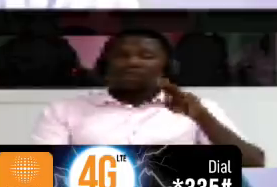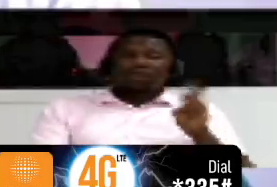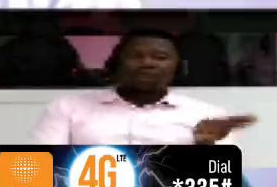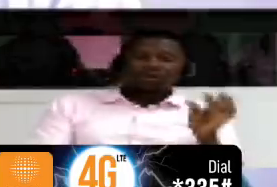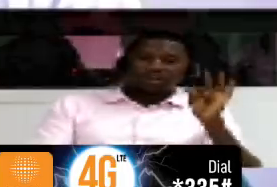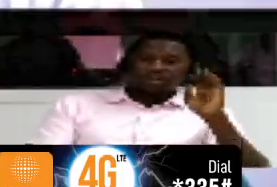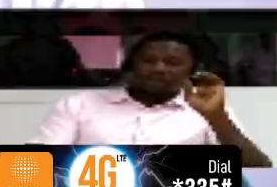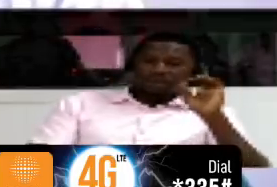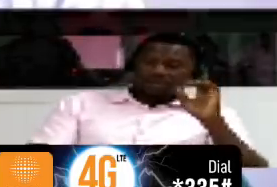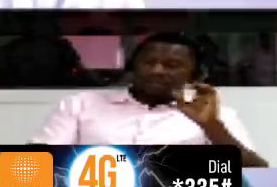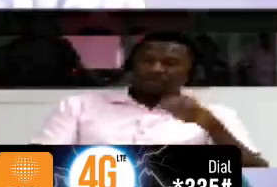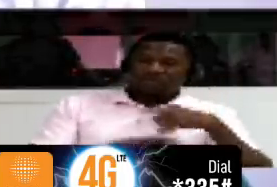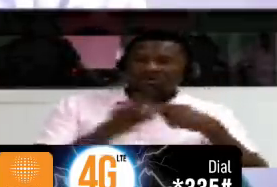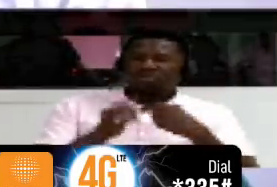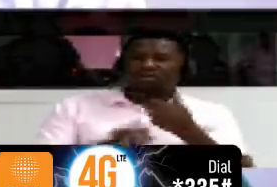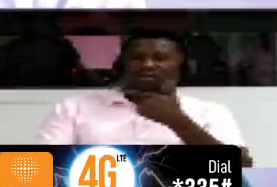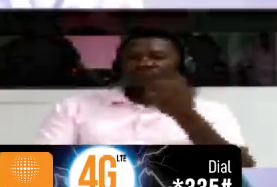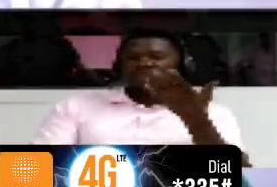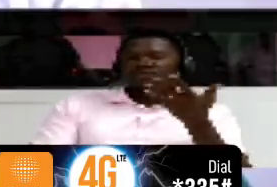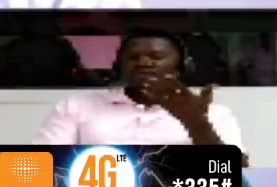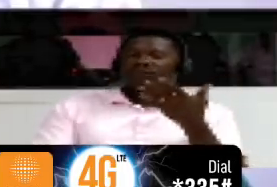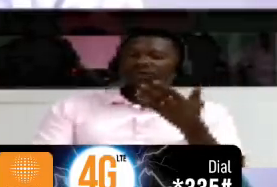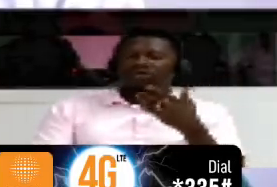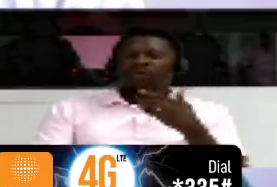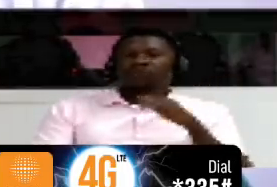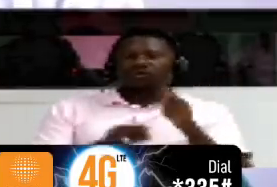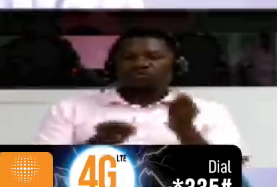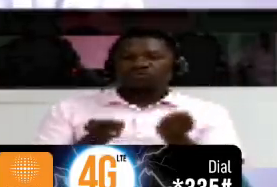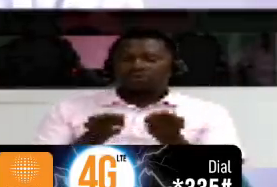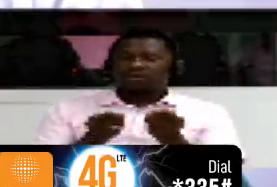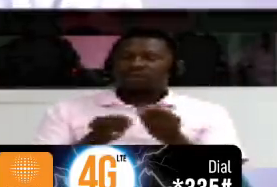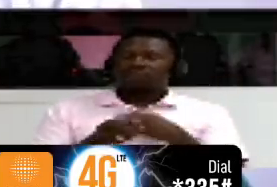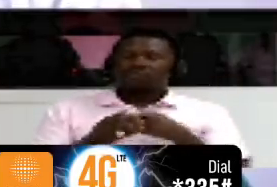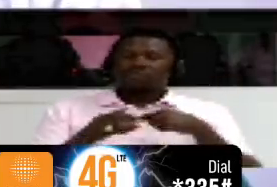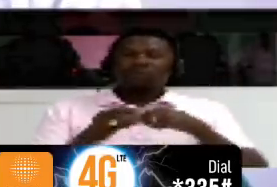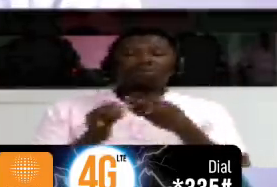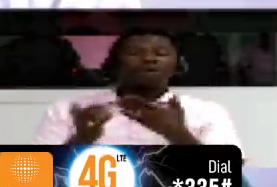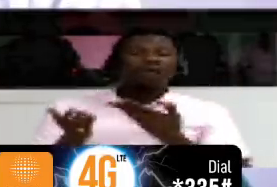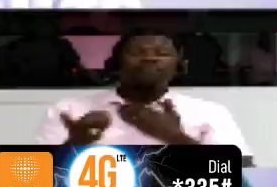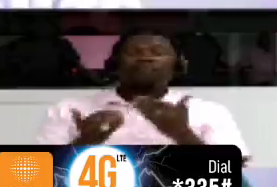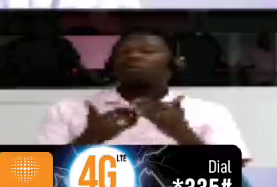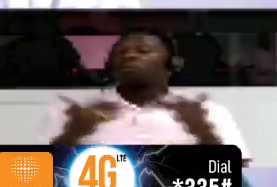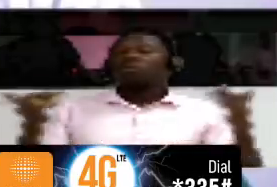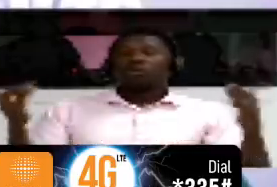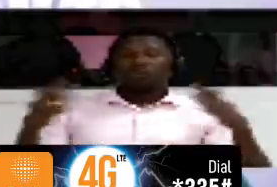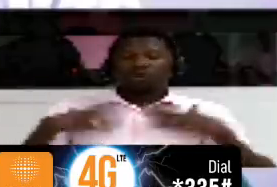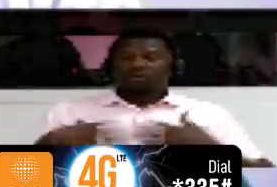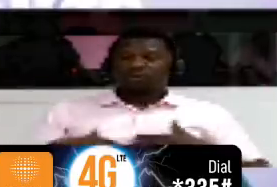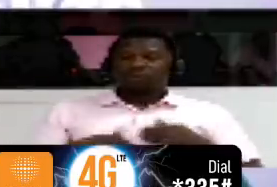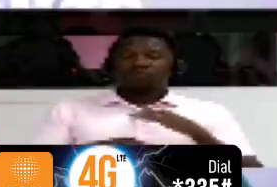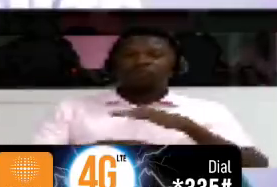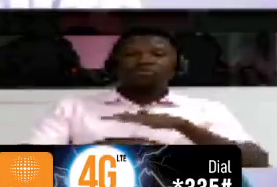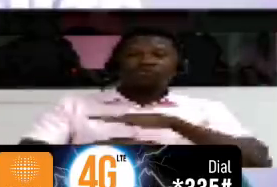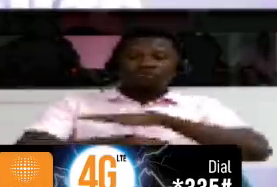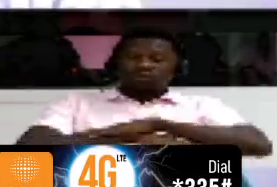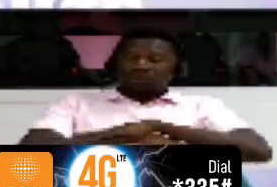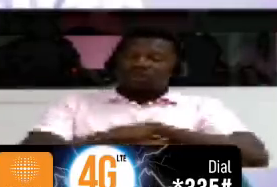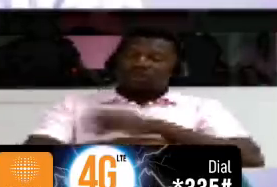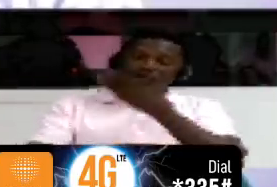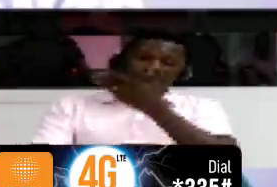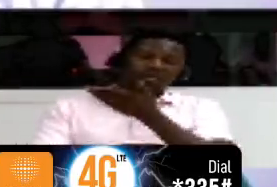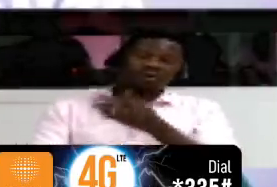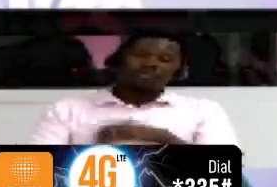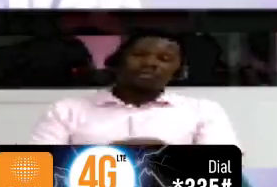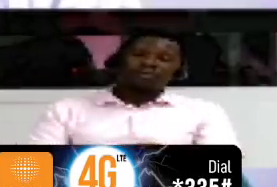900 plus started with the 2000 badge. So we have a larger body of students to take care of, and